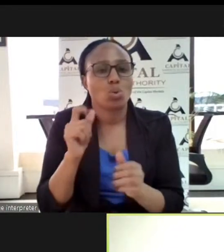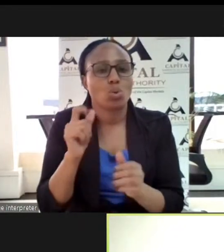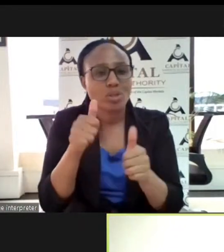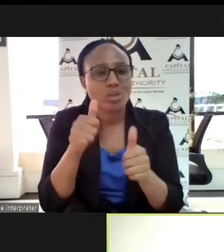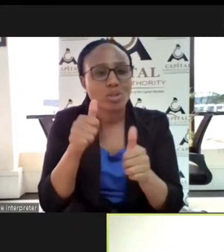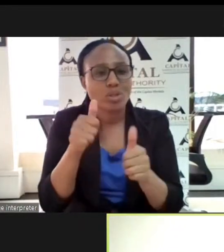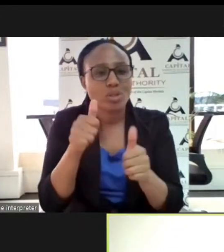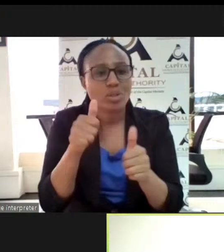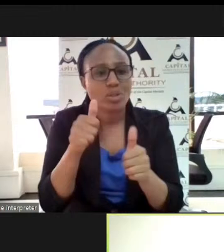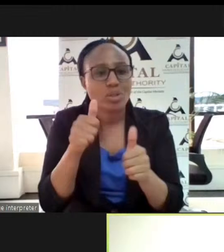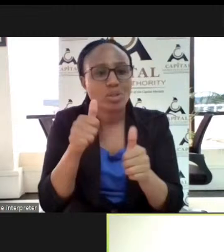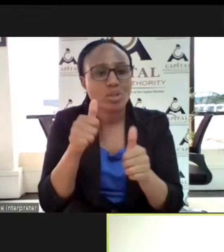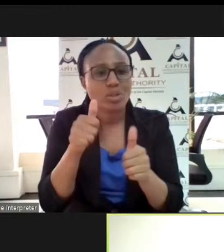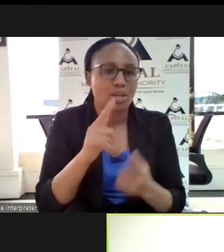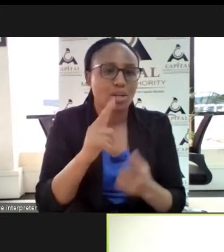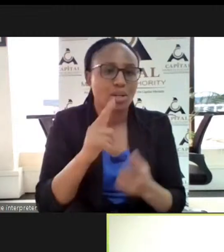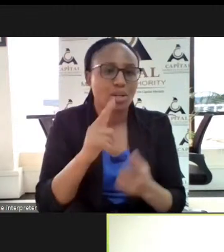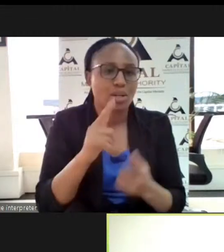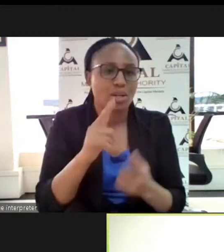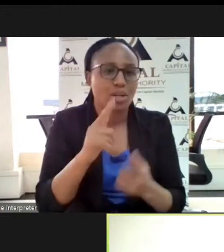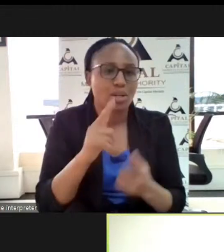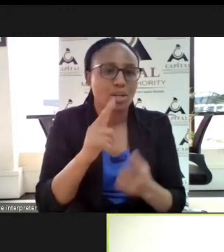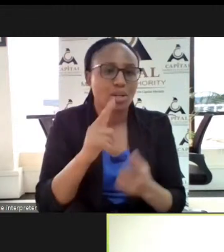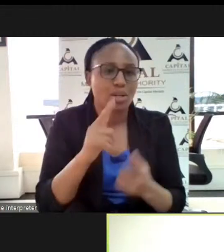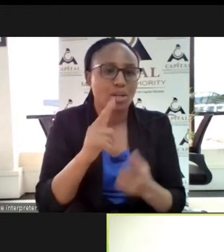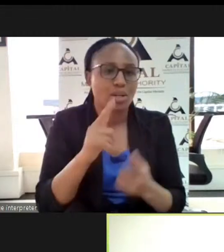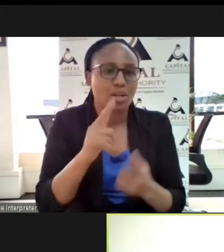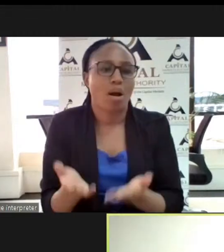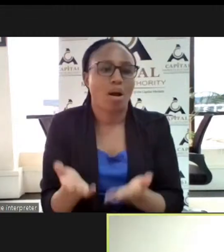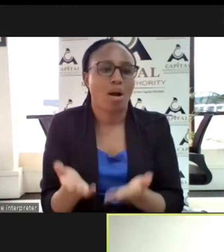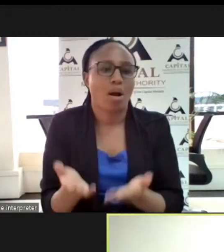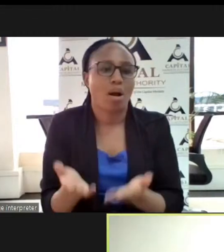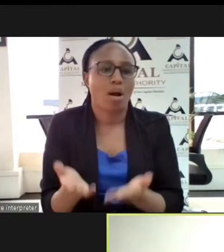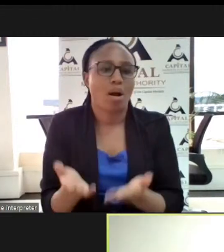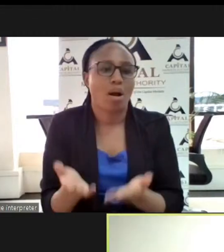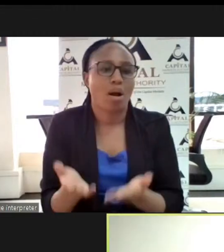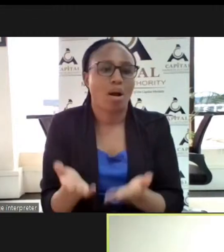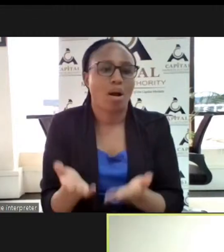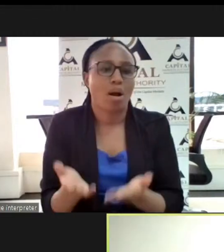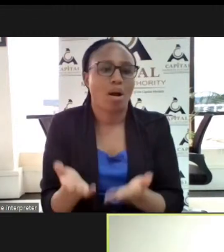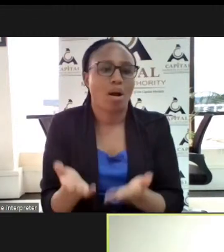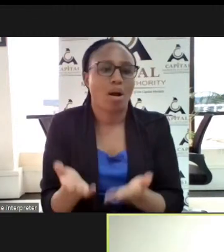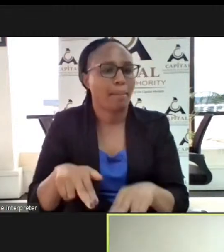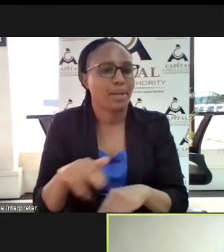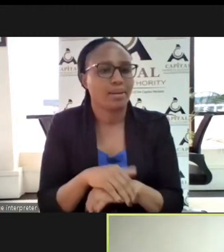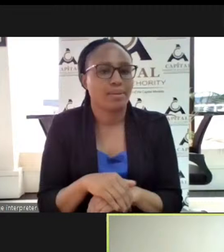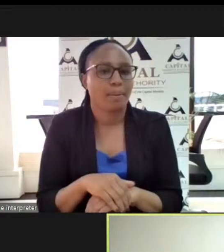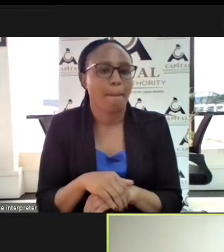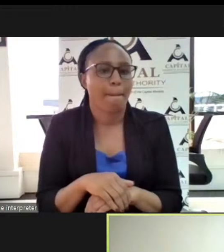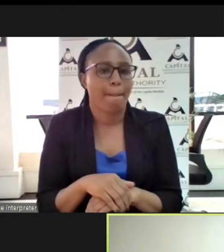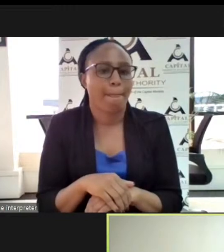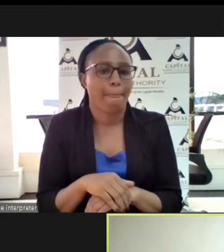into the app to just update the client on what is going on.